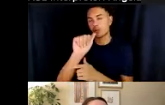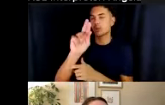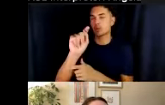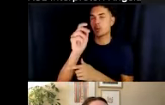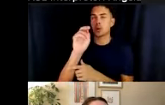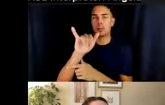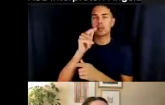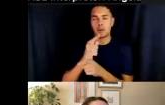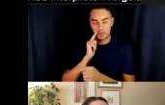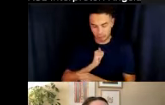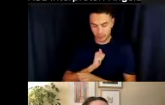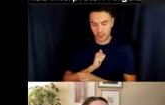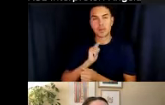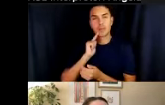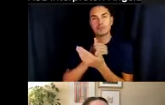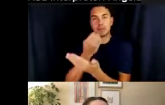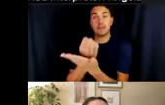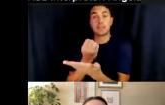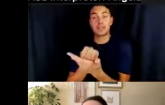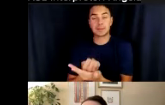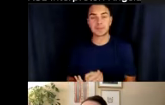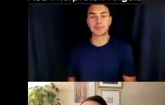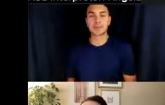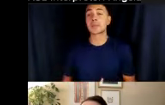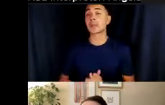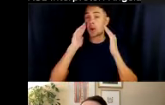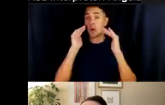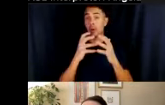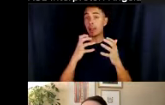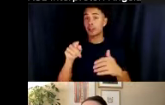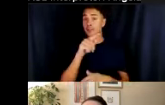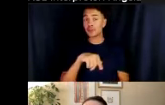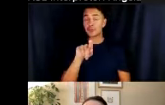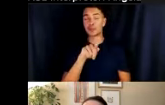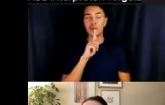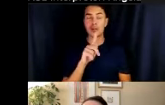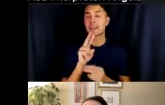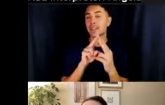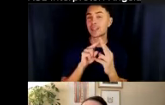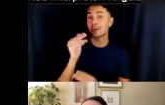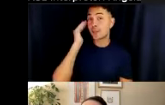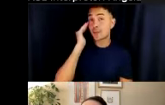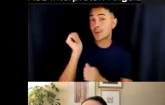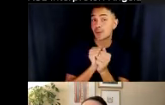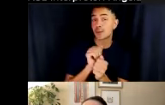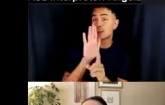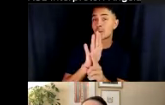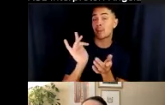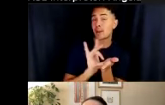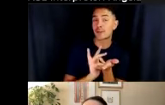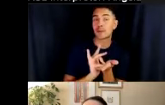forensic evidence. I hope that a lot of you are either familiar with your